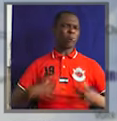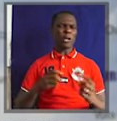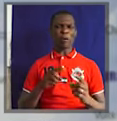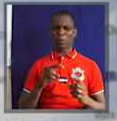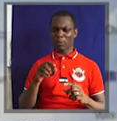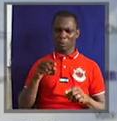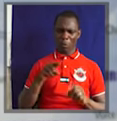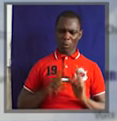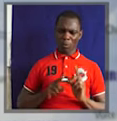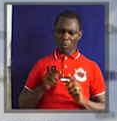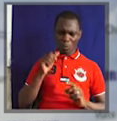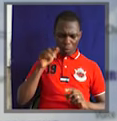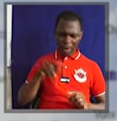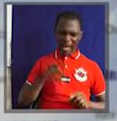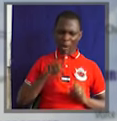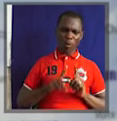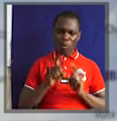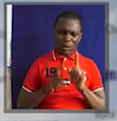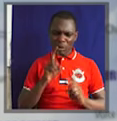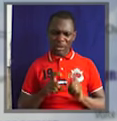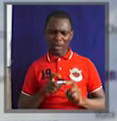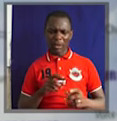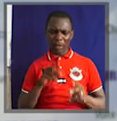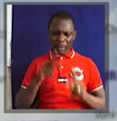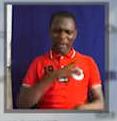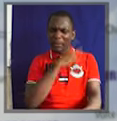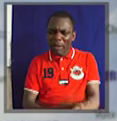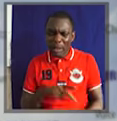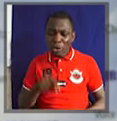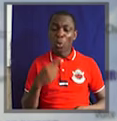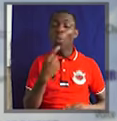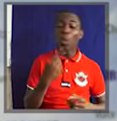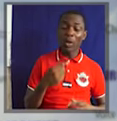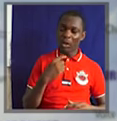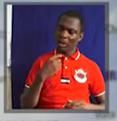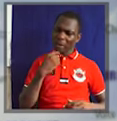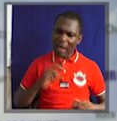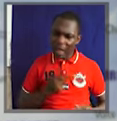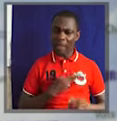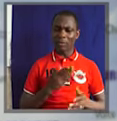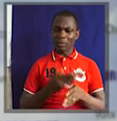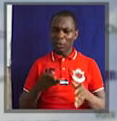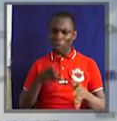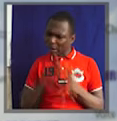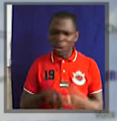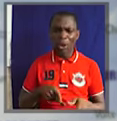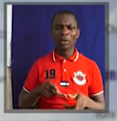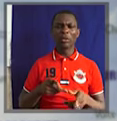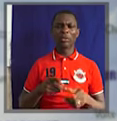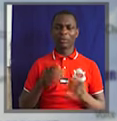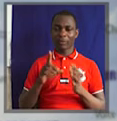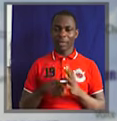e bisa tama se woni ho na enyi san ye katra ye ansa na yakun na bible se o kan sa pe na baba wa